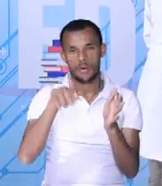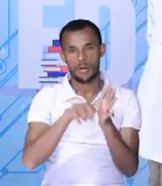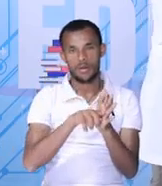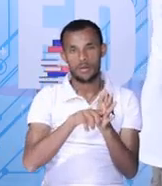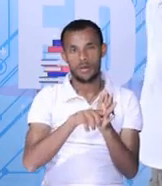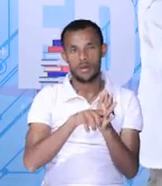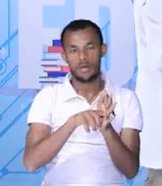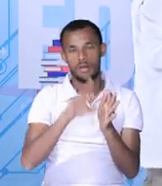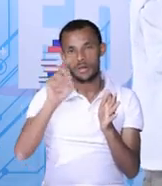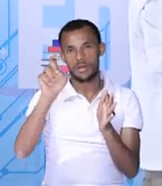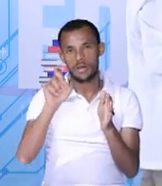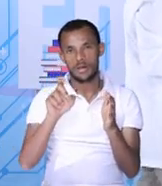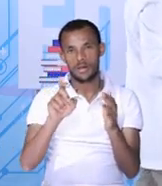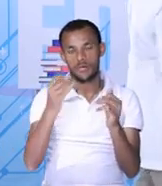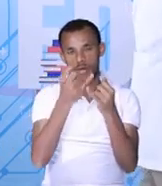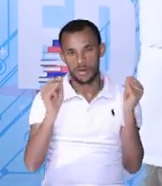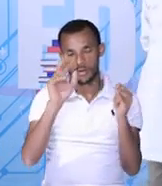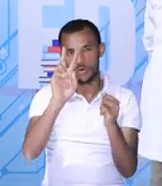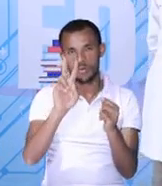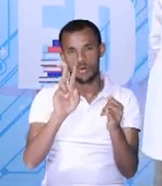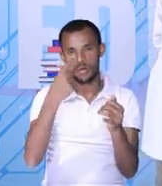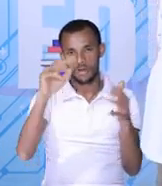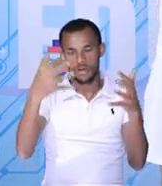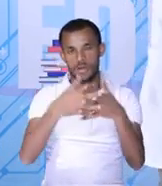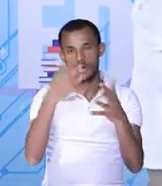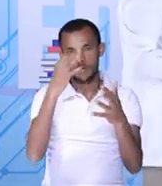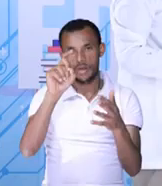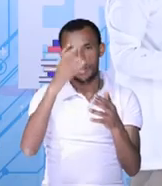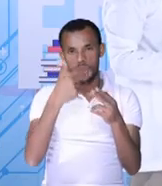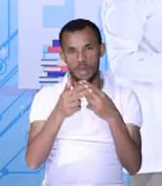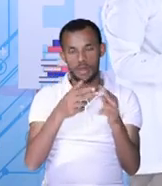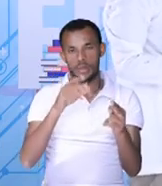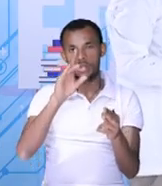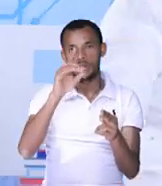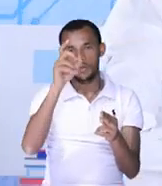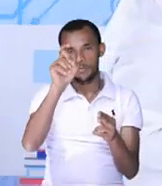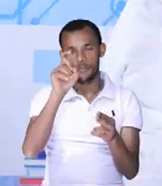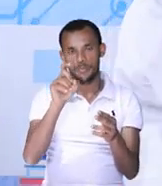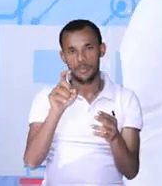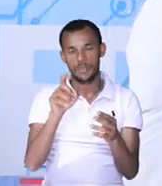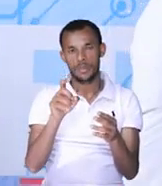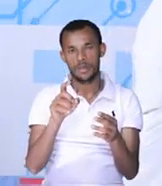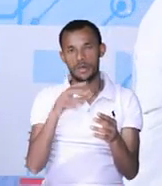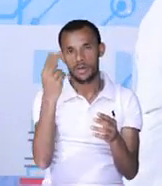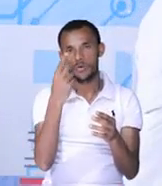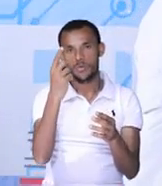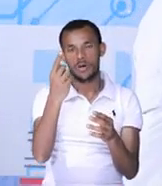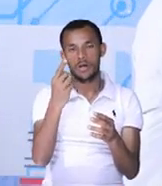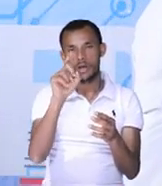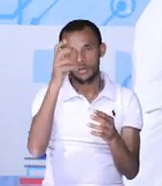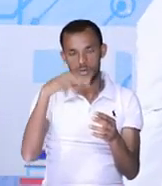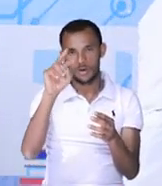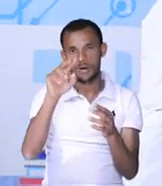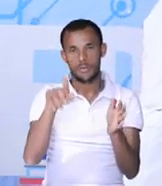minus, you just factored out 2, so the integration of x times e raised to x dx. Therefore, this one is x squared e